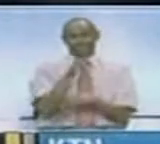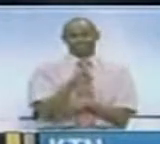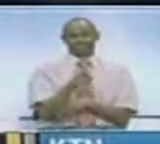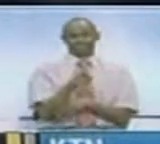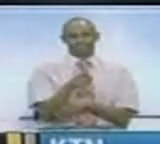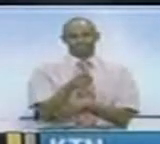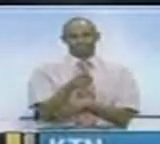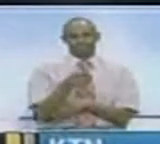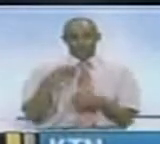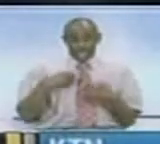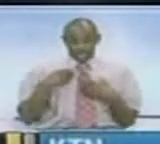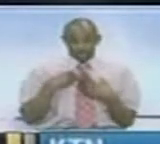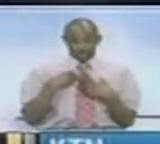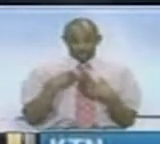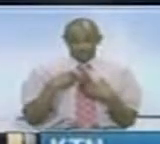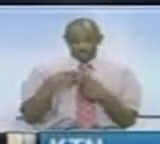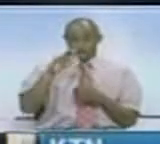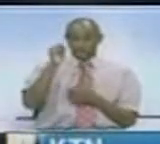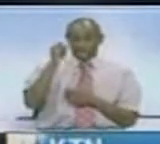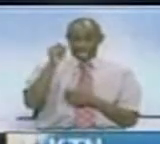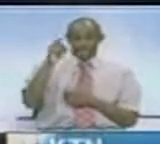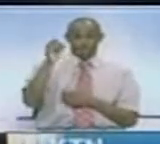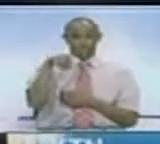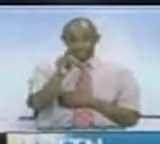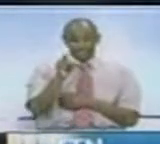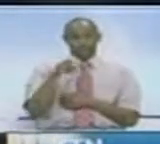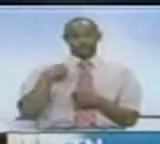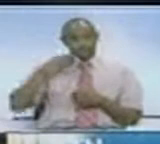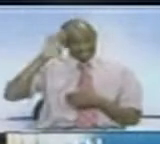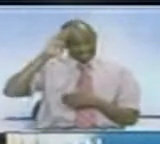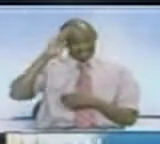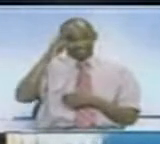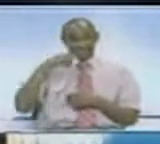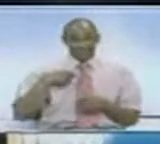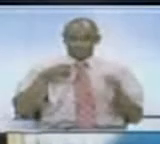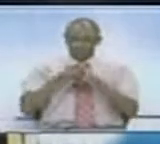Ronaldo, the Brazilian one, has scored the most goals with